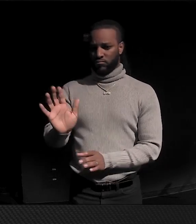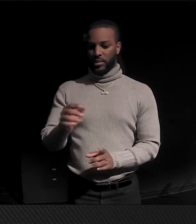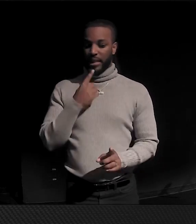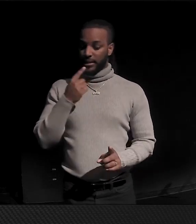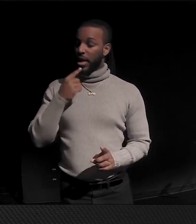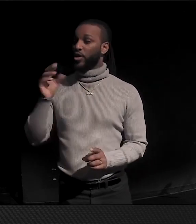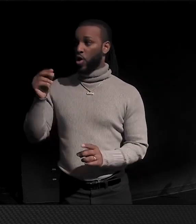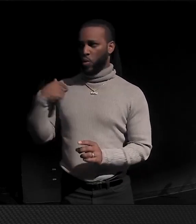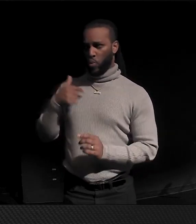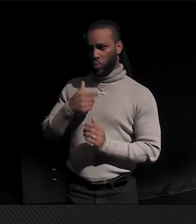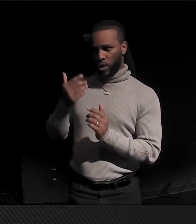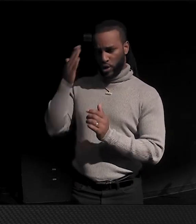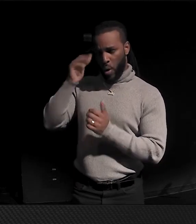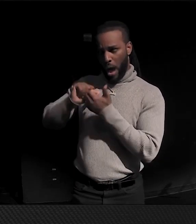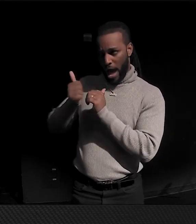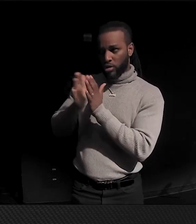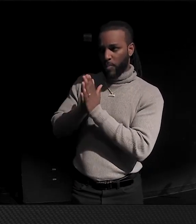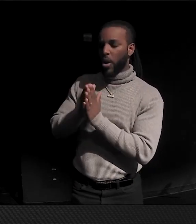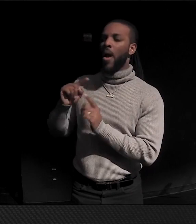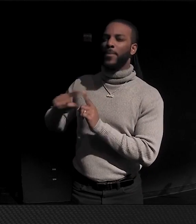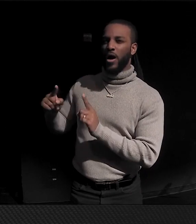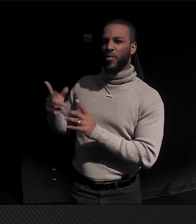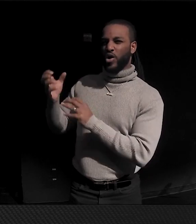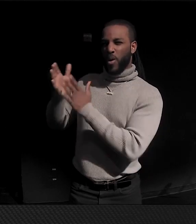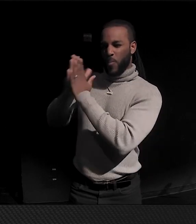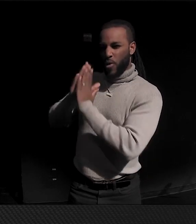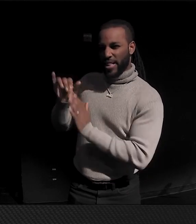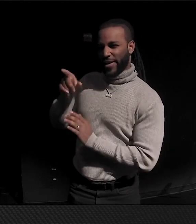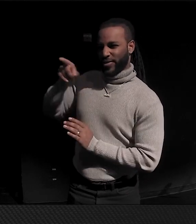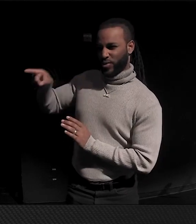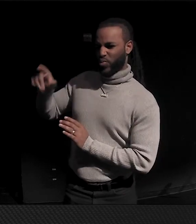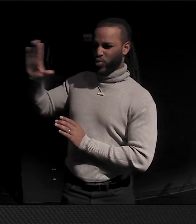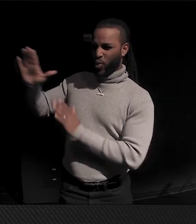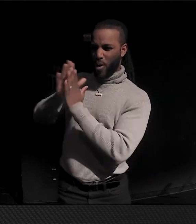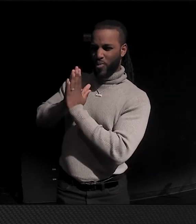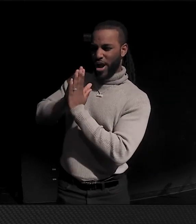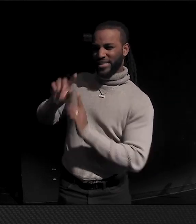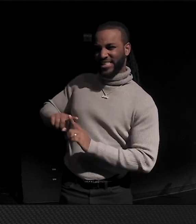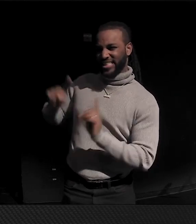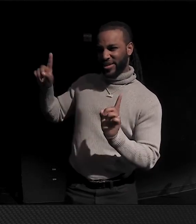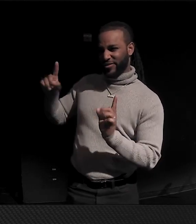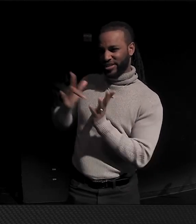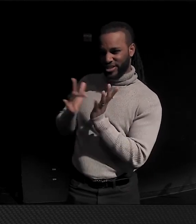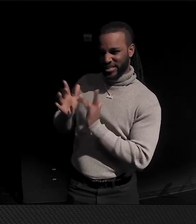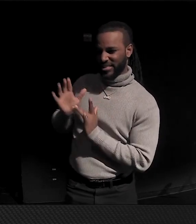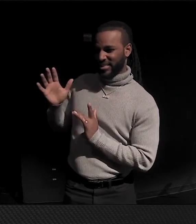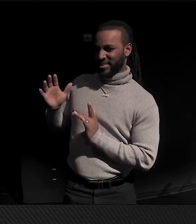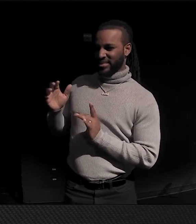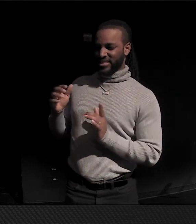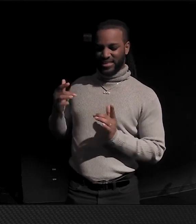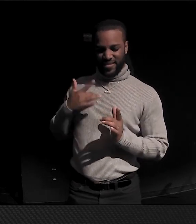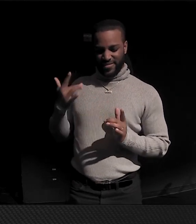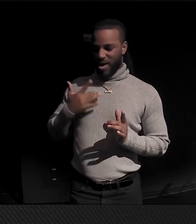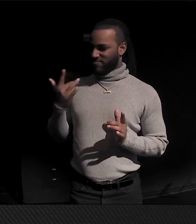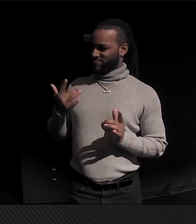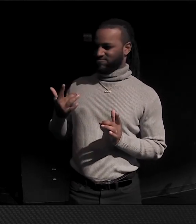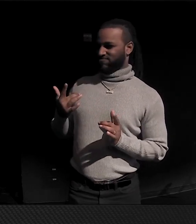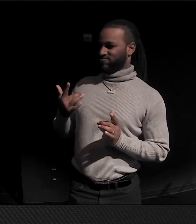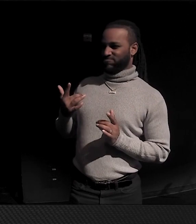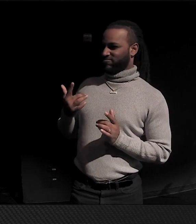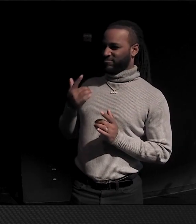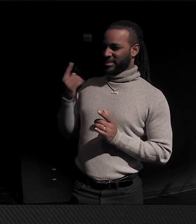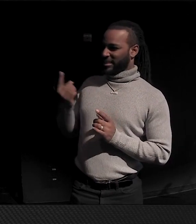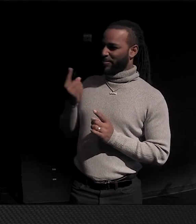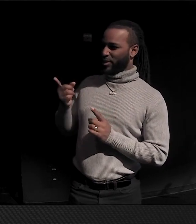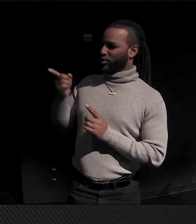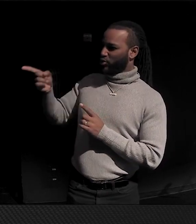you. There's something in your prayer life that's different. It was relational. It was connected. They saw intimacy there